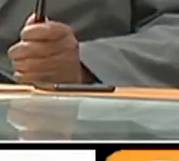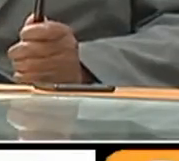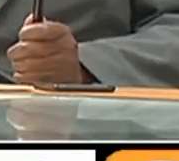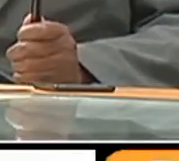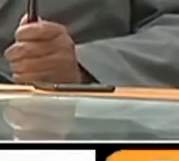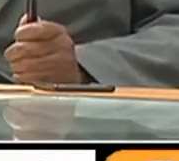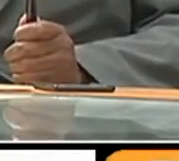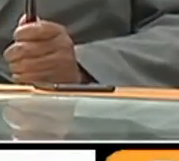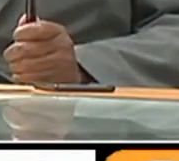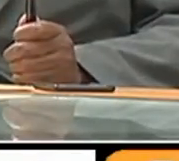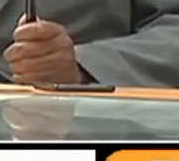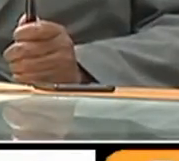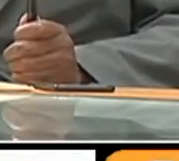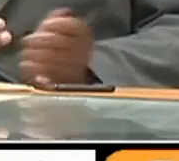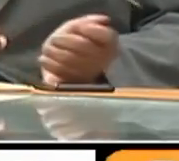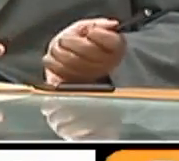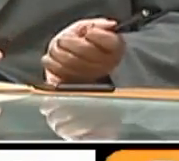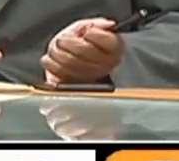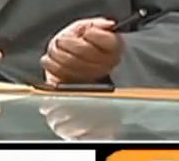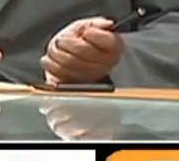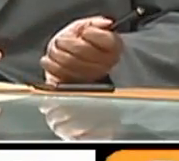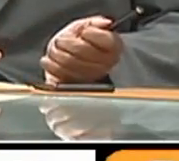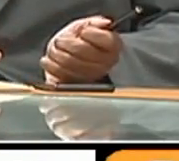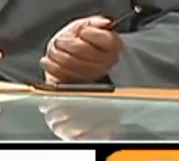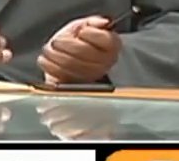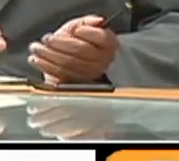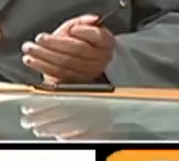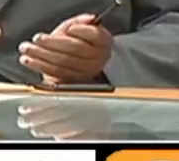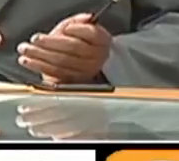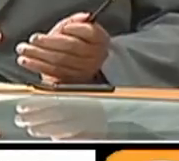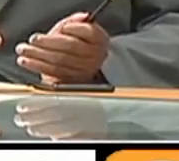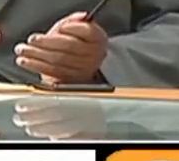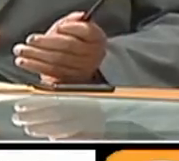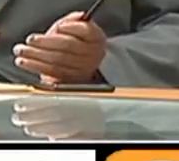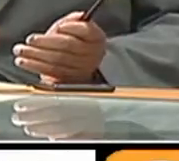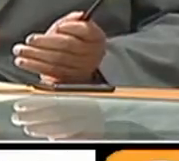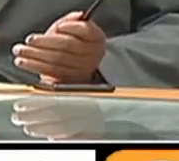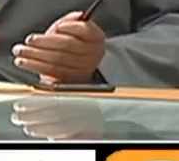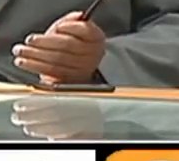into context, our